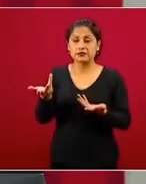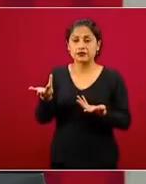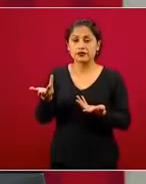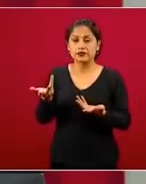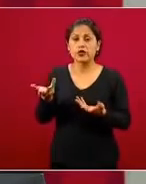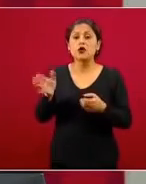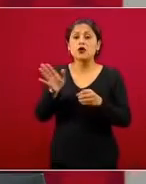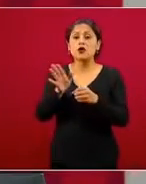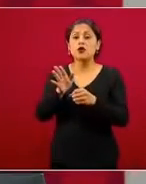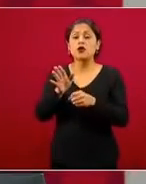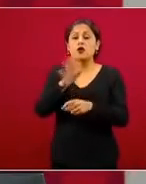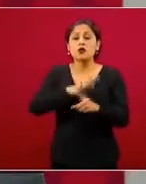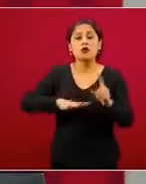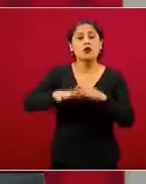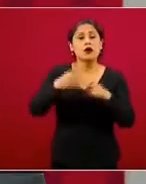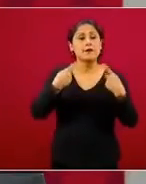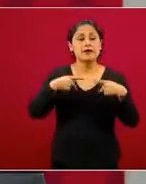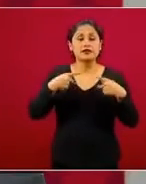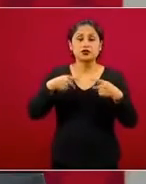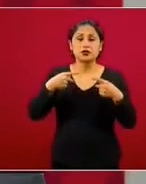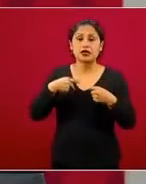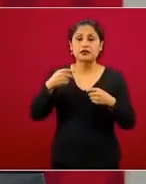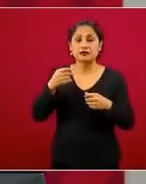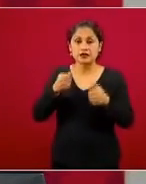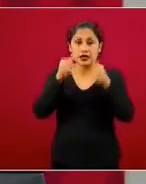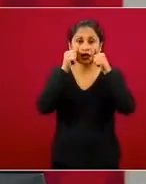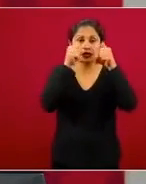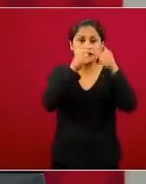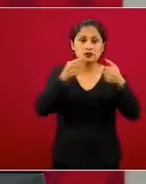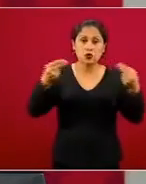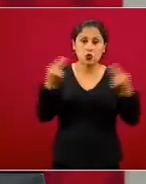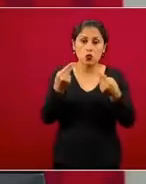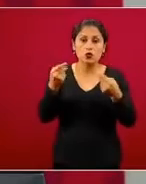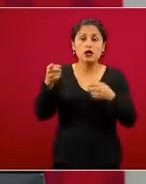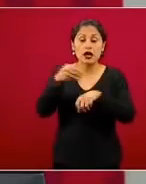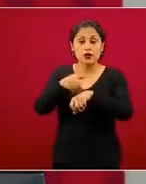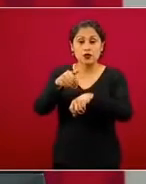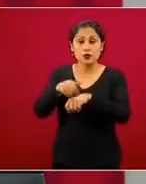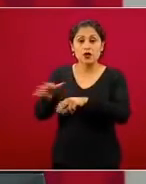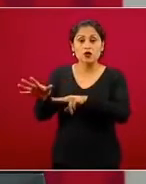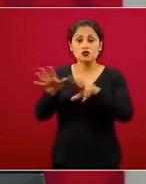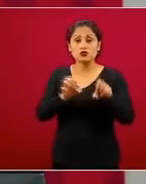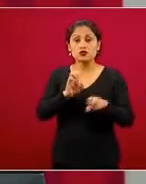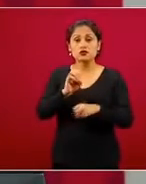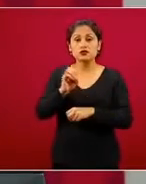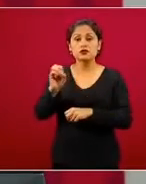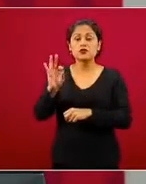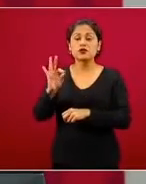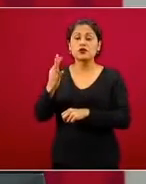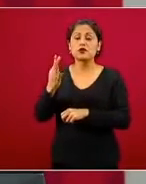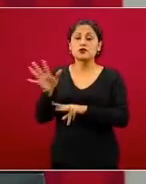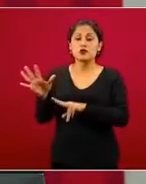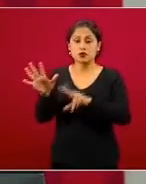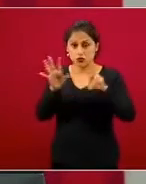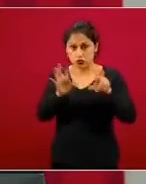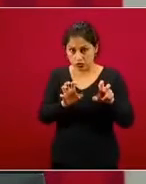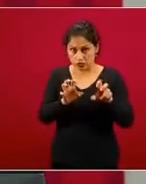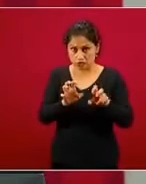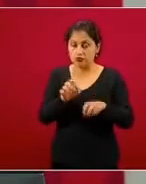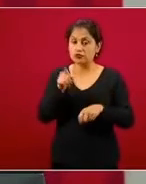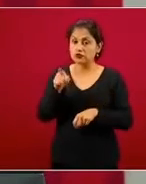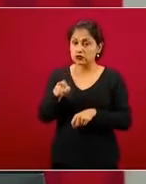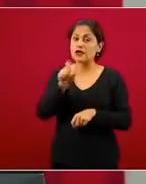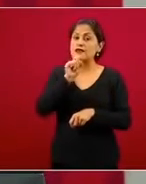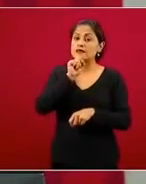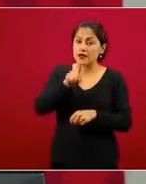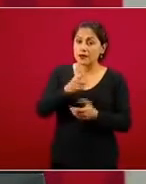regarding the transmission rate and regarding the development of the disease in those people who get infected.